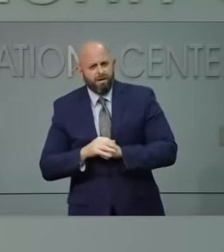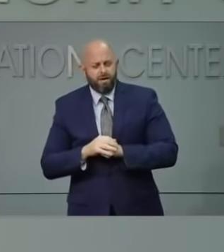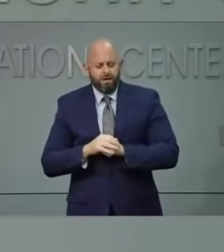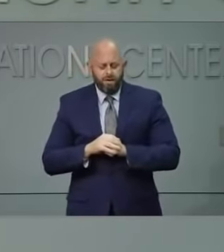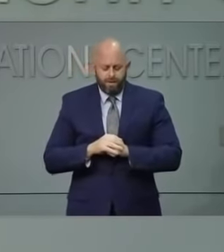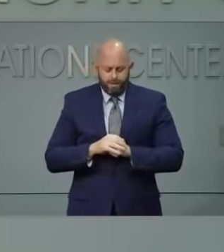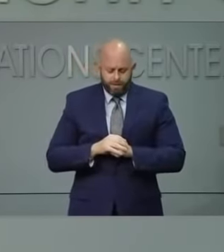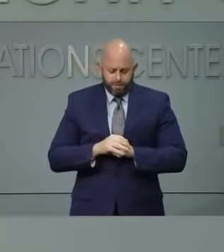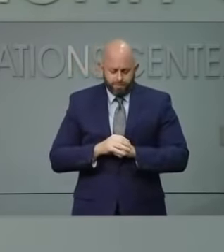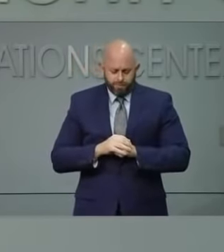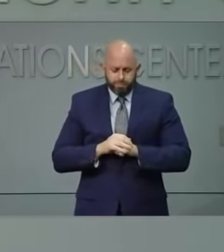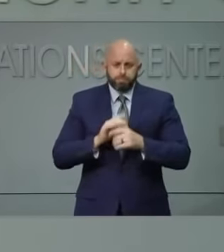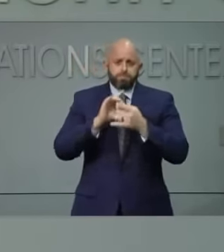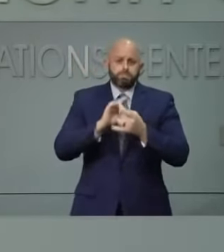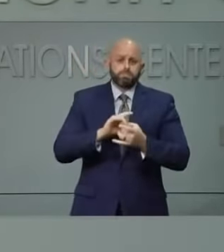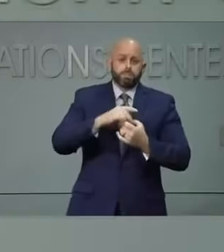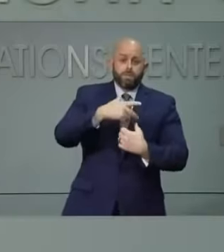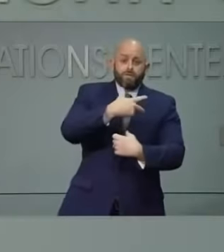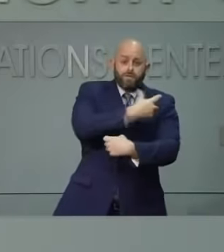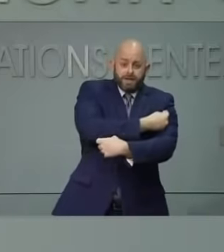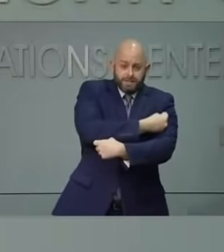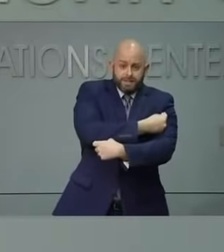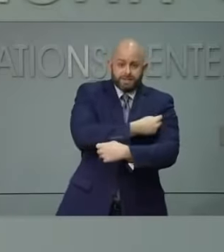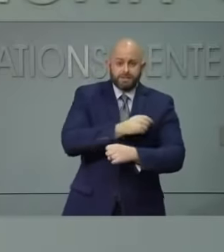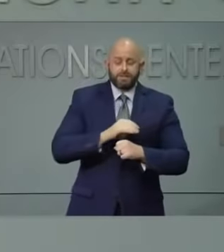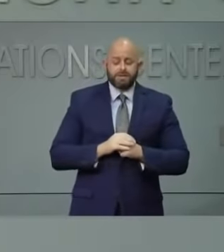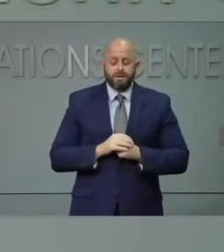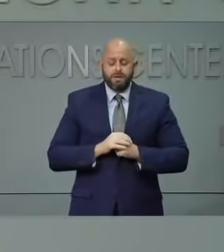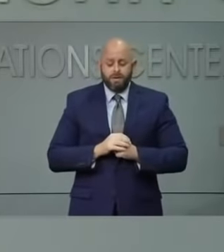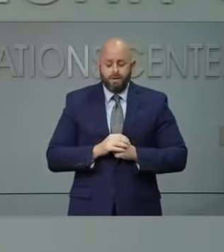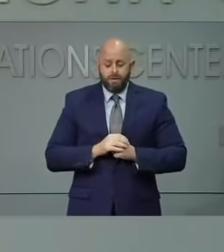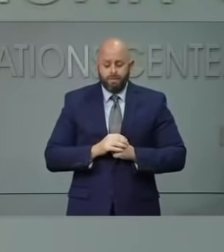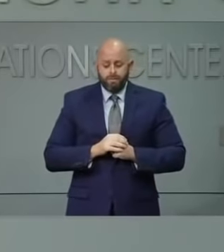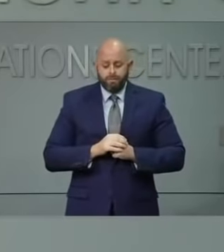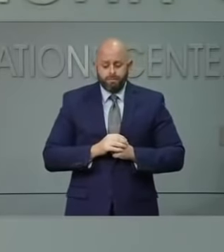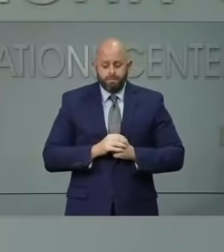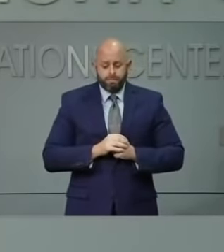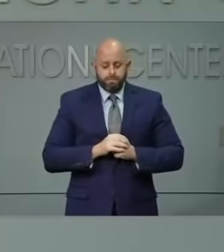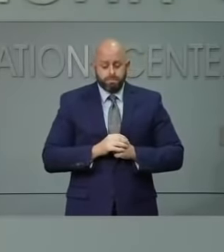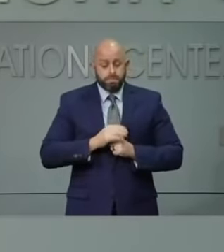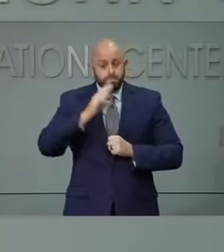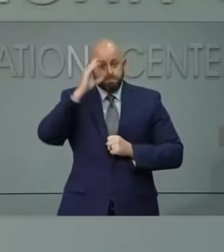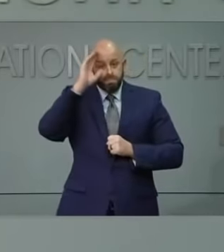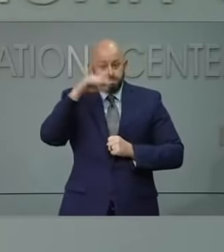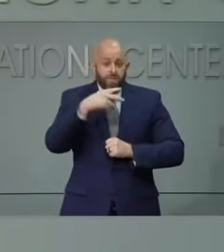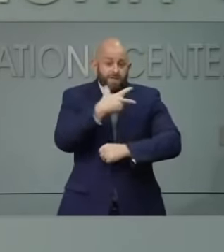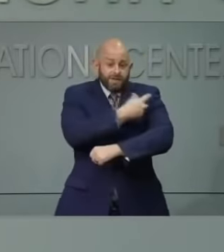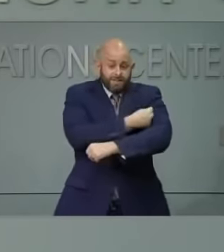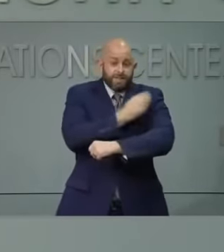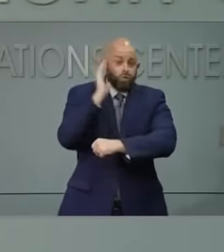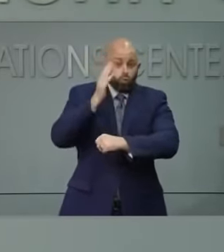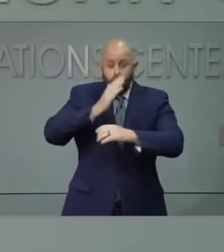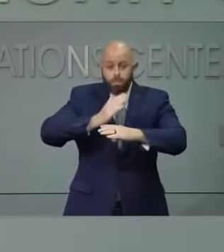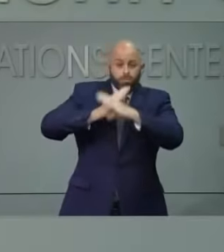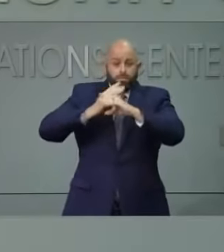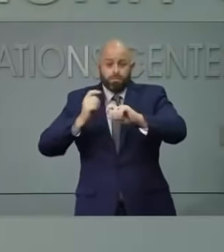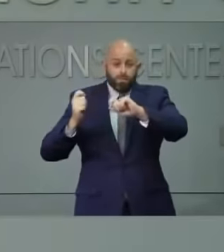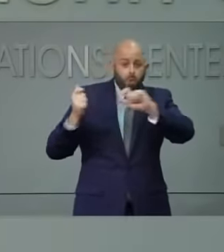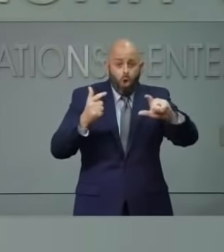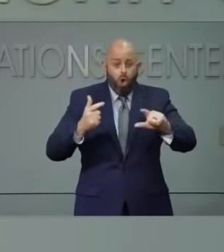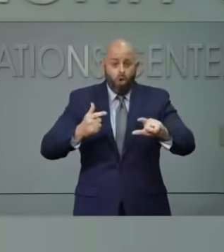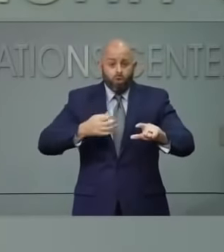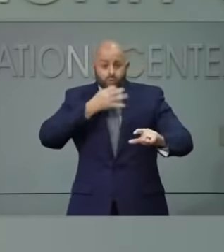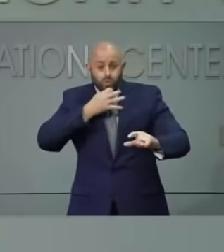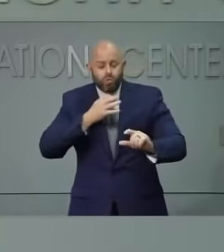the vaccines, we're not looking at them having a major effect on viral spread in the near